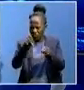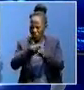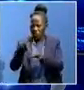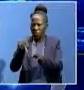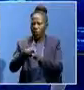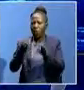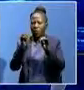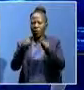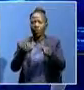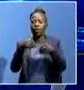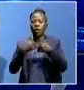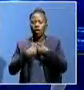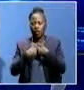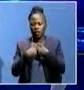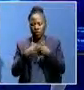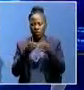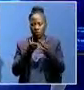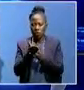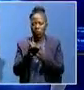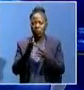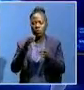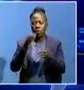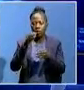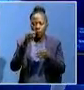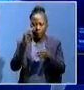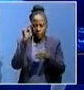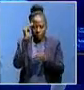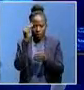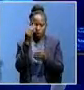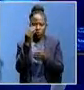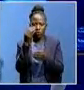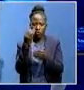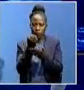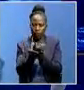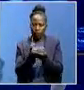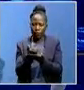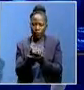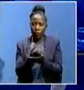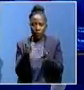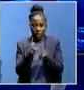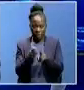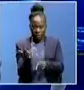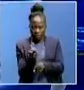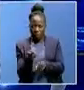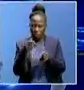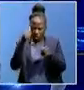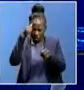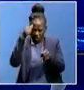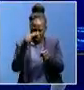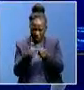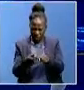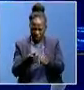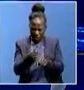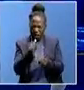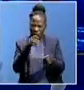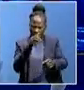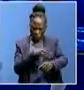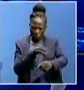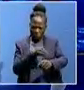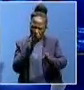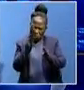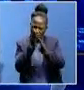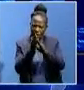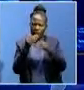after processing through the Ministry of Commerce. He said the two parties have also agreed to mutually design investment targets through the